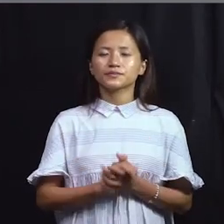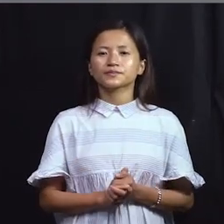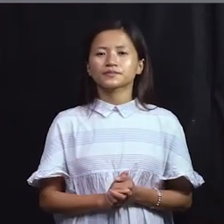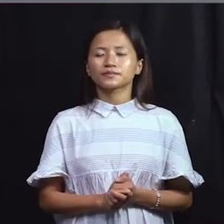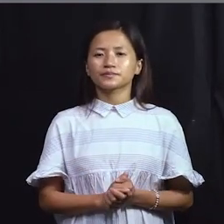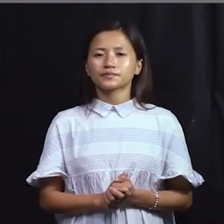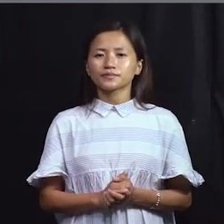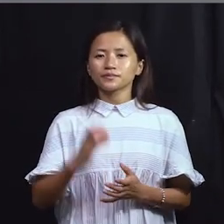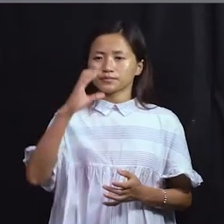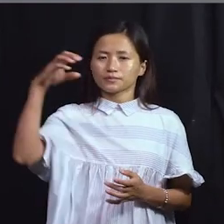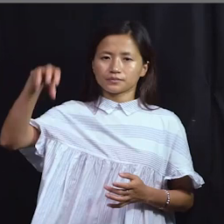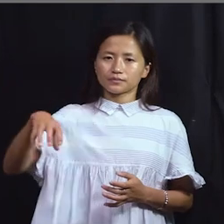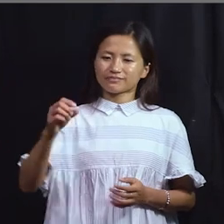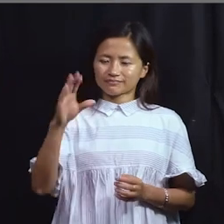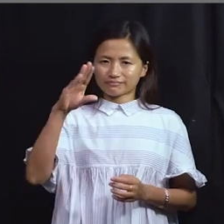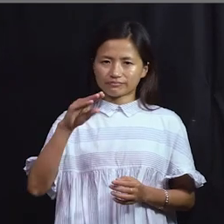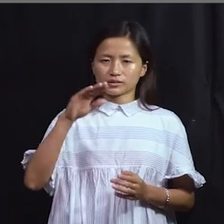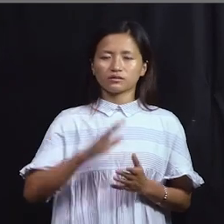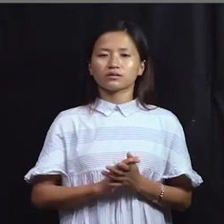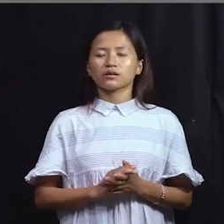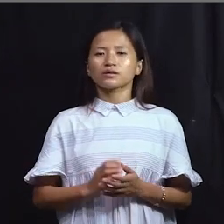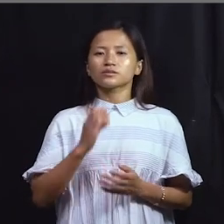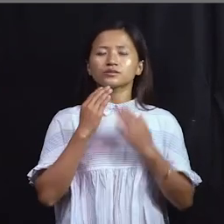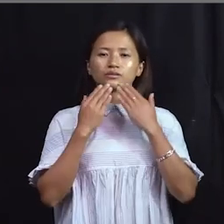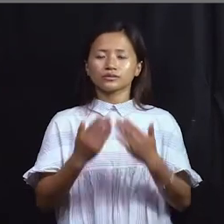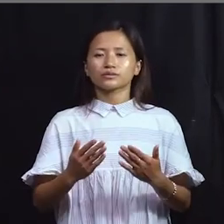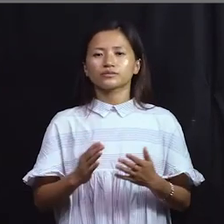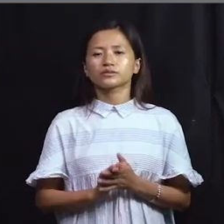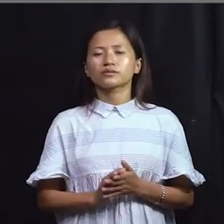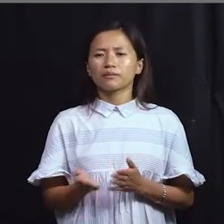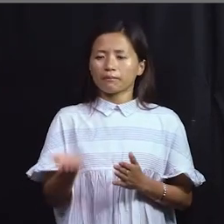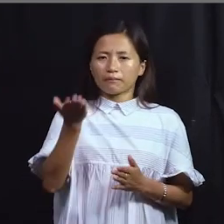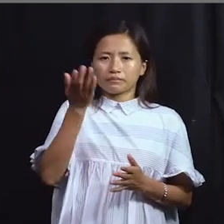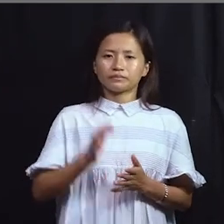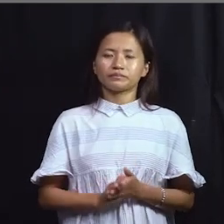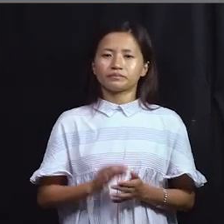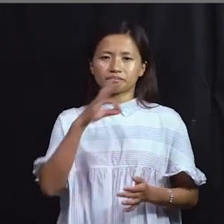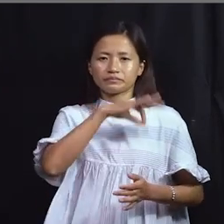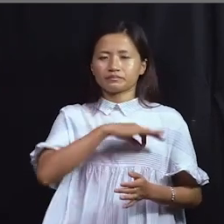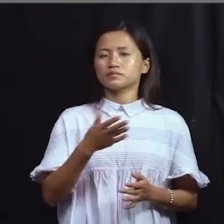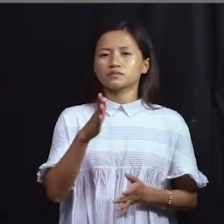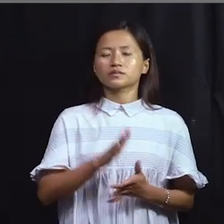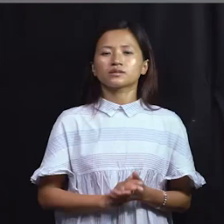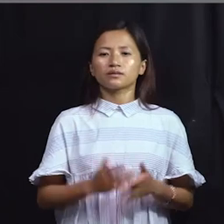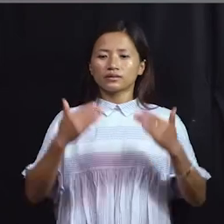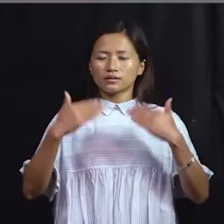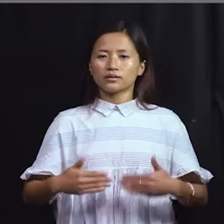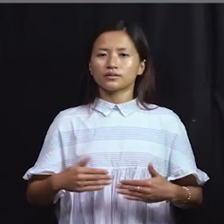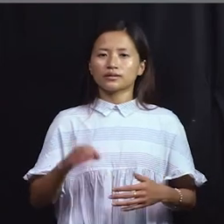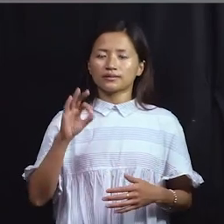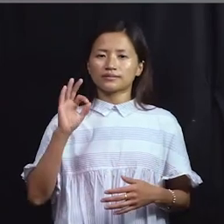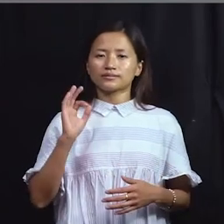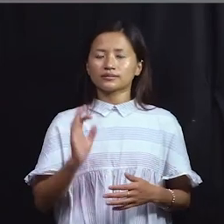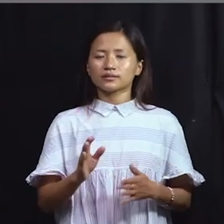the country was also very less because schools were considered not very profitable by the entrepreneurs. Health,